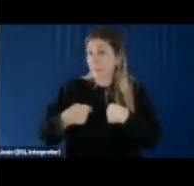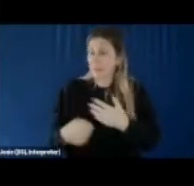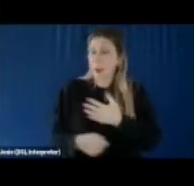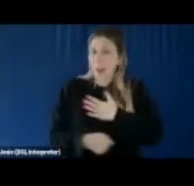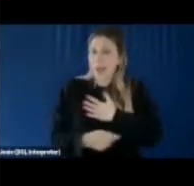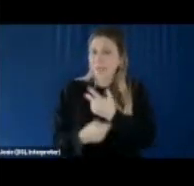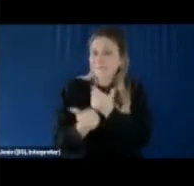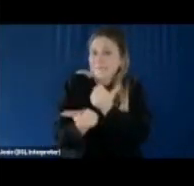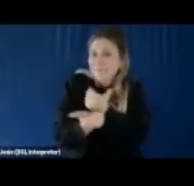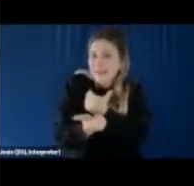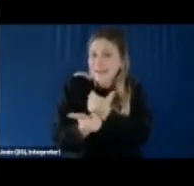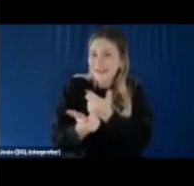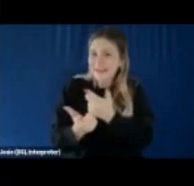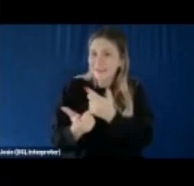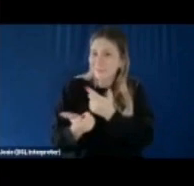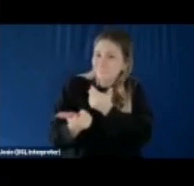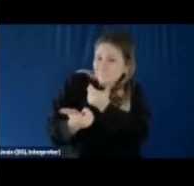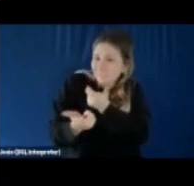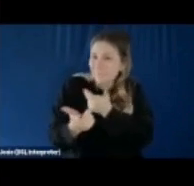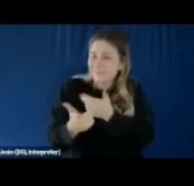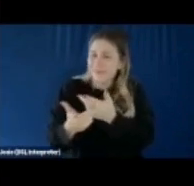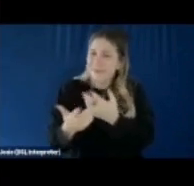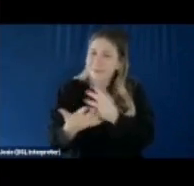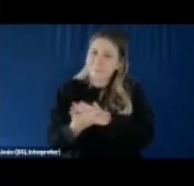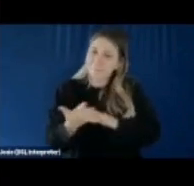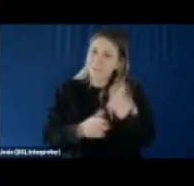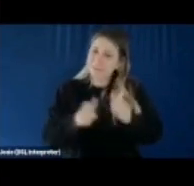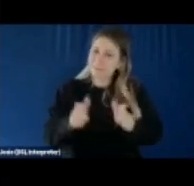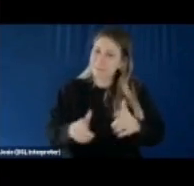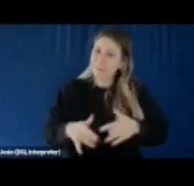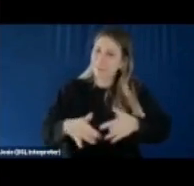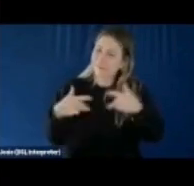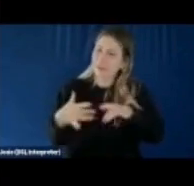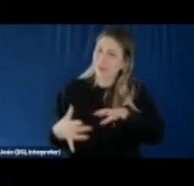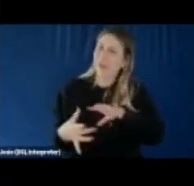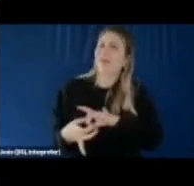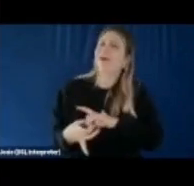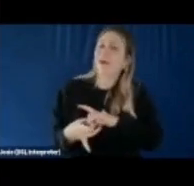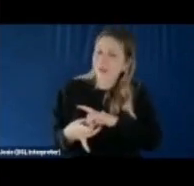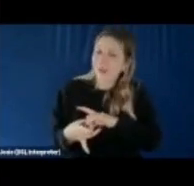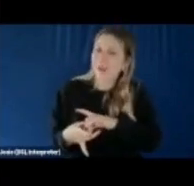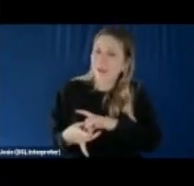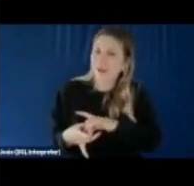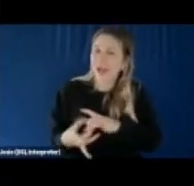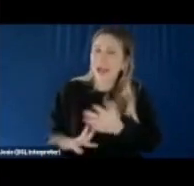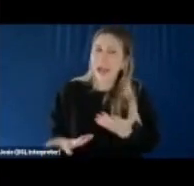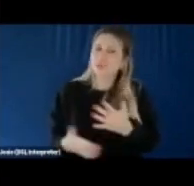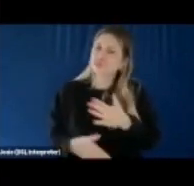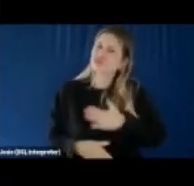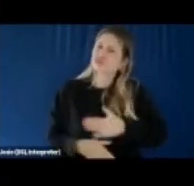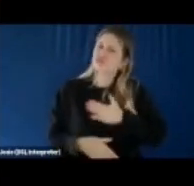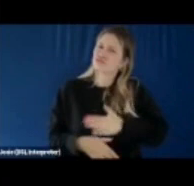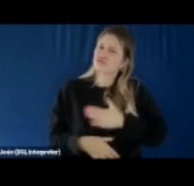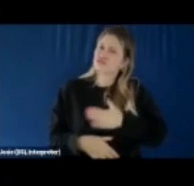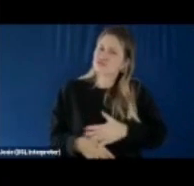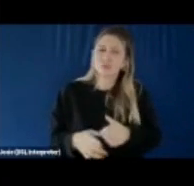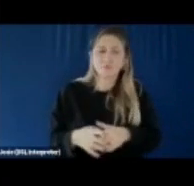text, and I like to be sort of, you know, keep people engaged and reassure them, you know, like tell them at points in the